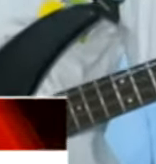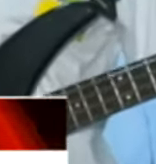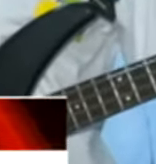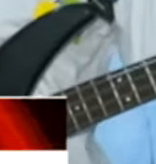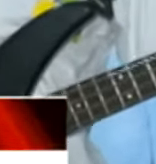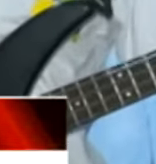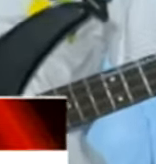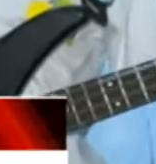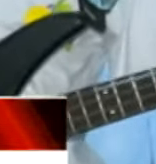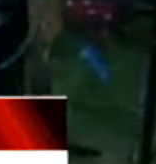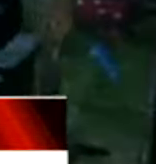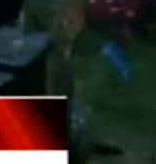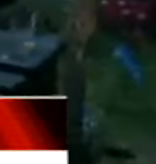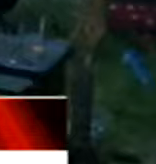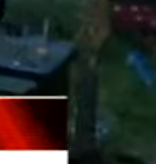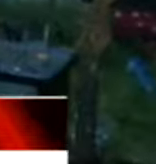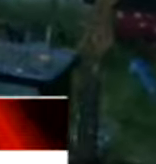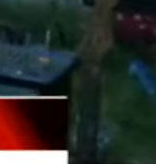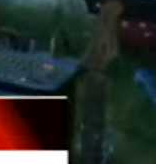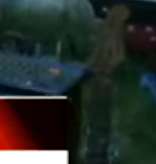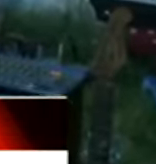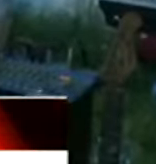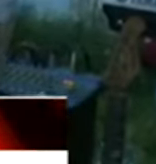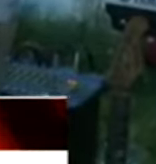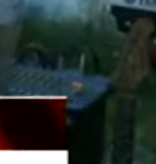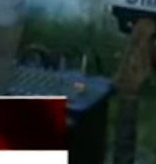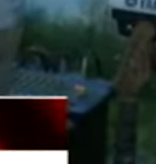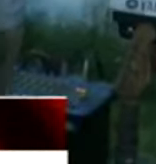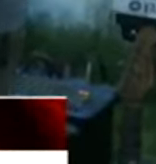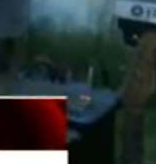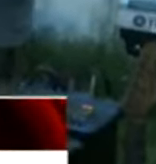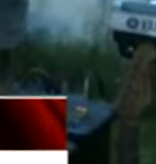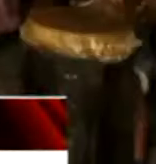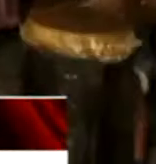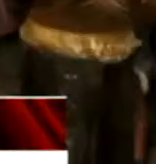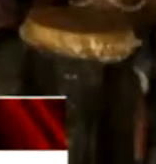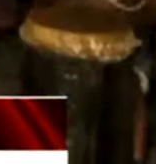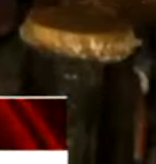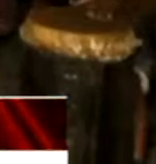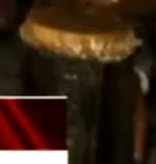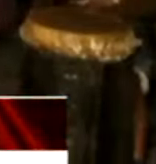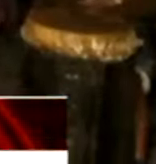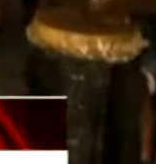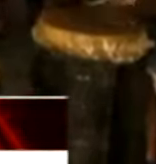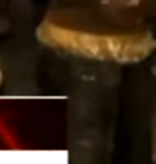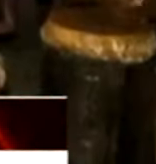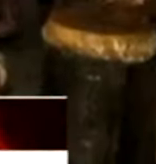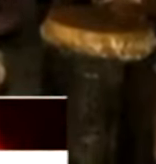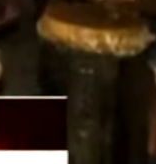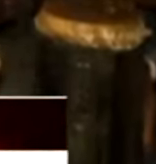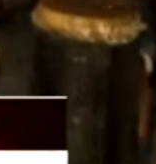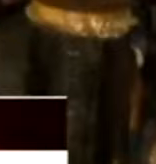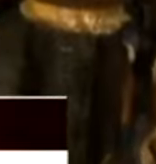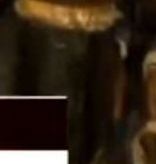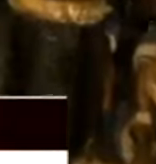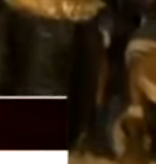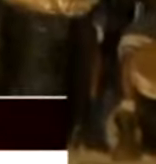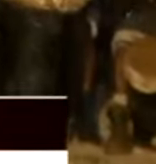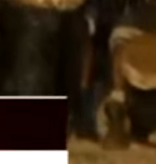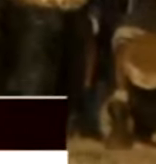In the evening, fans retreated to show Motor Lounge in Voi Town to dance the night away.